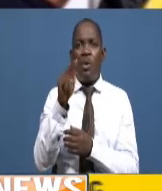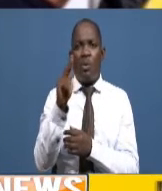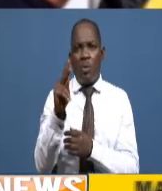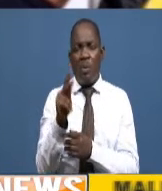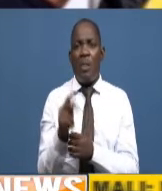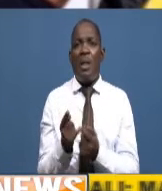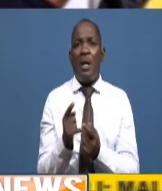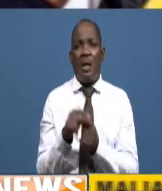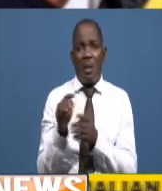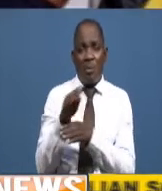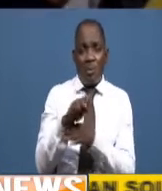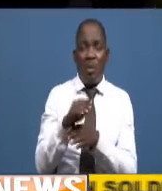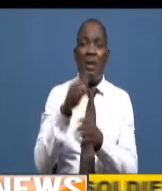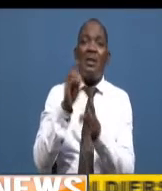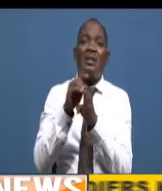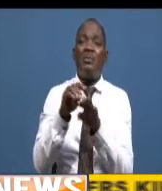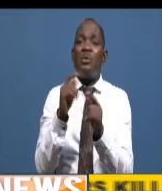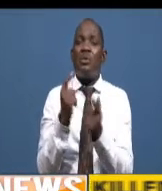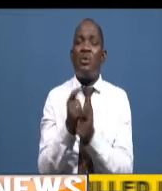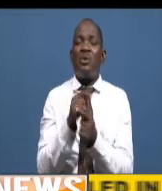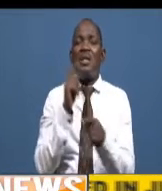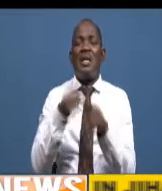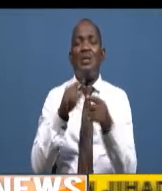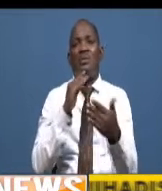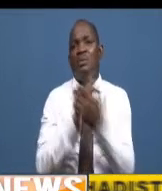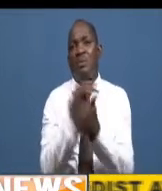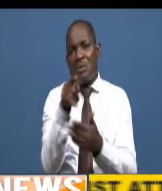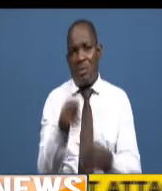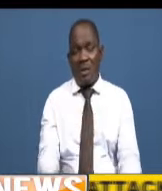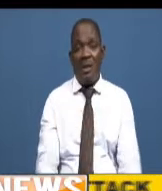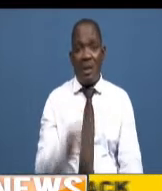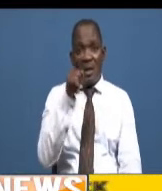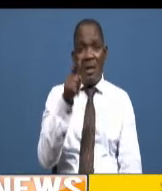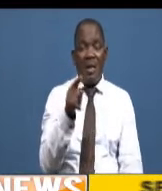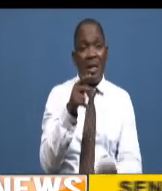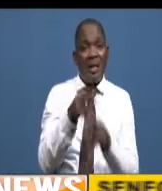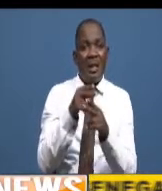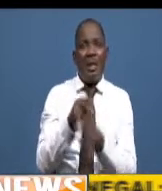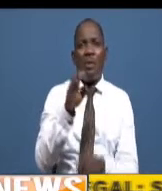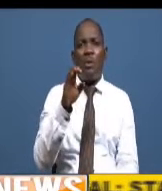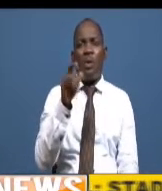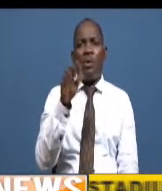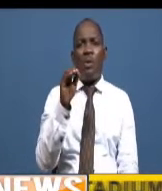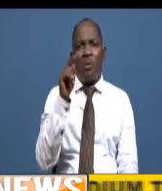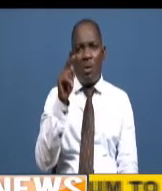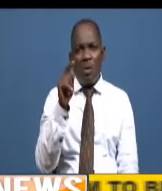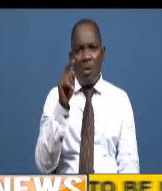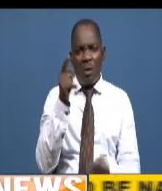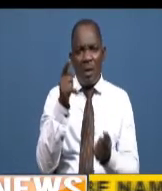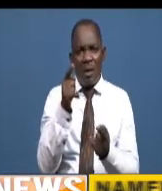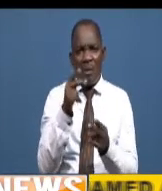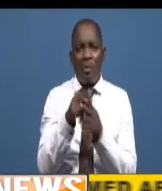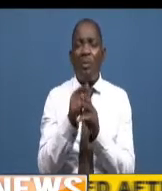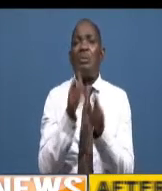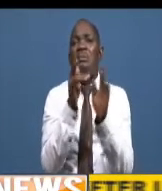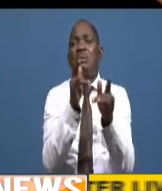proof that disability need not be an obstacle to success. His nickname, Clock, was meant to be derogatory, but